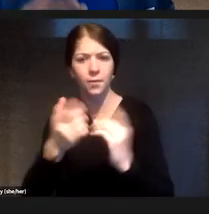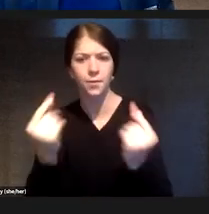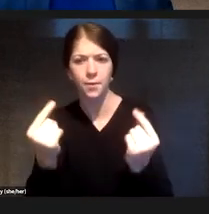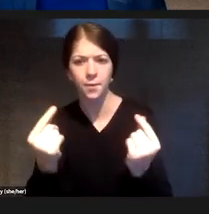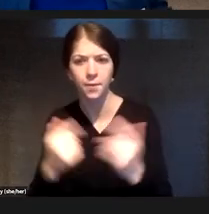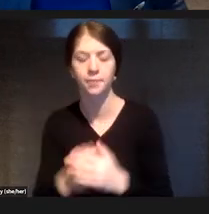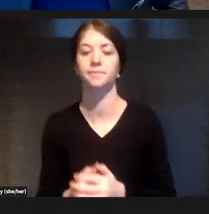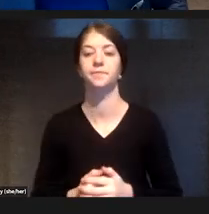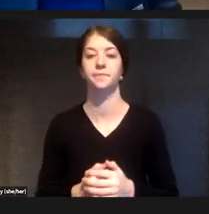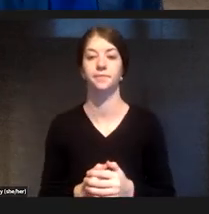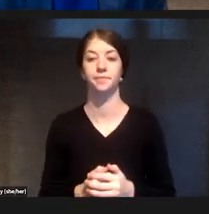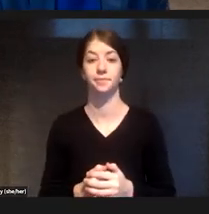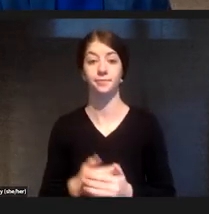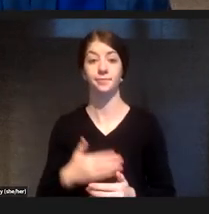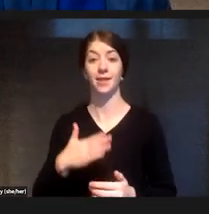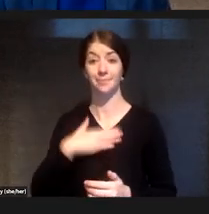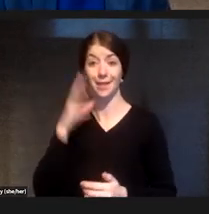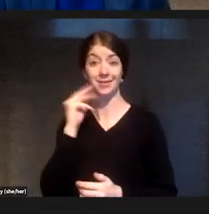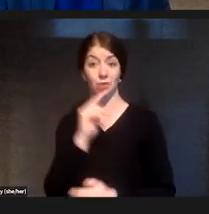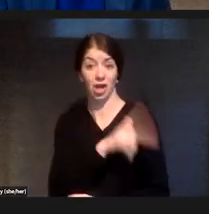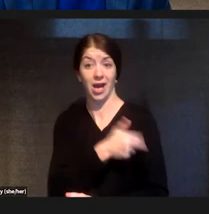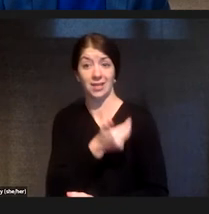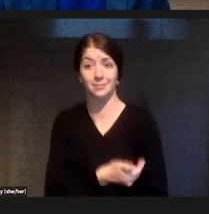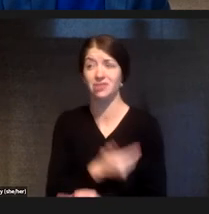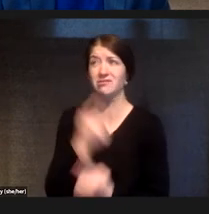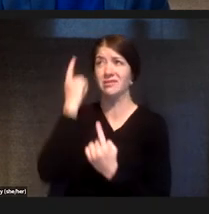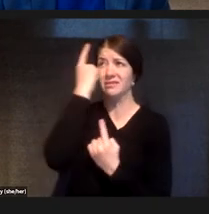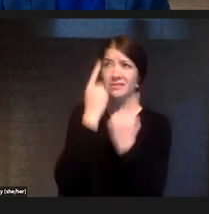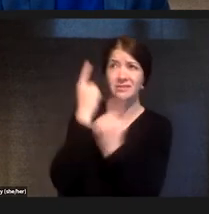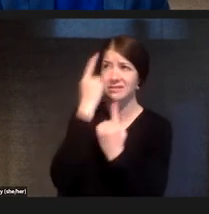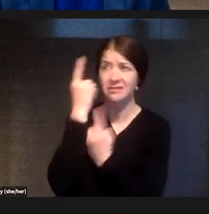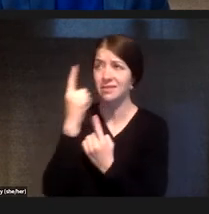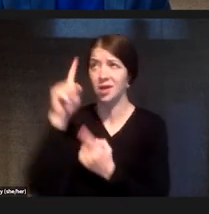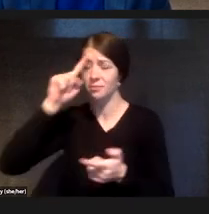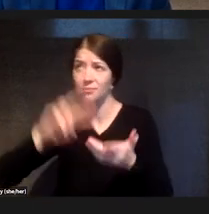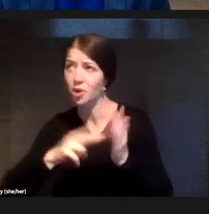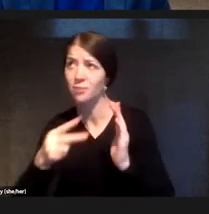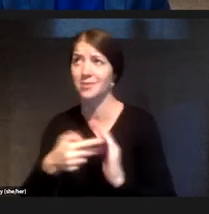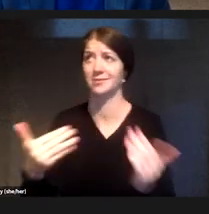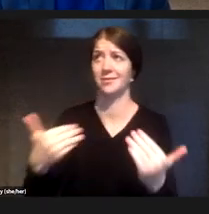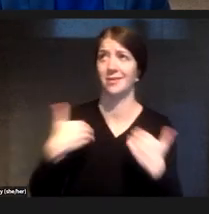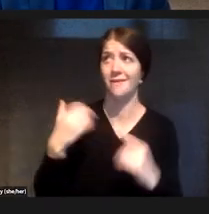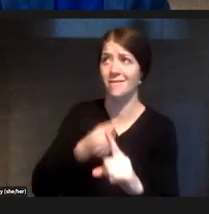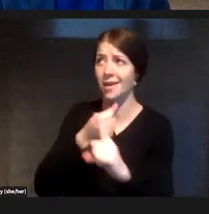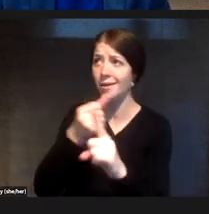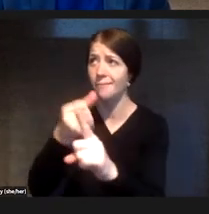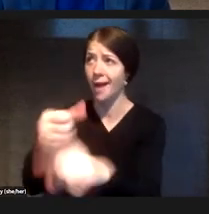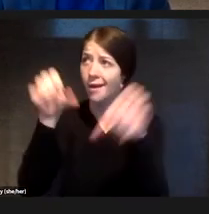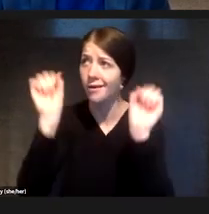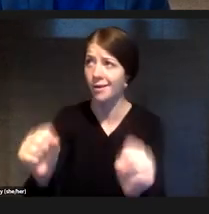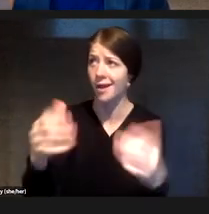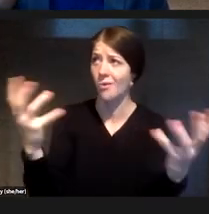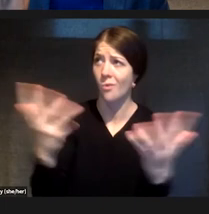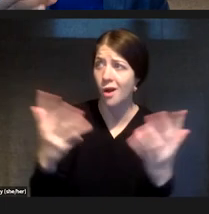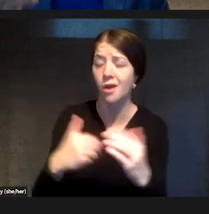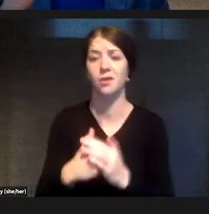Because when I was there in that hospital bed asking myself what purpose I then had and what impact I could still make on the world, I